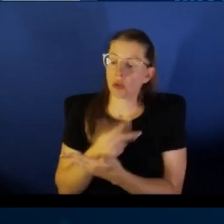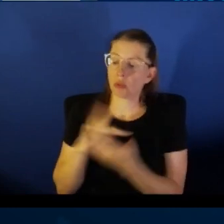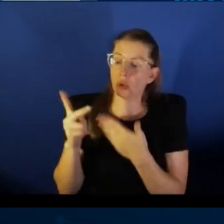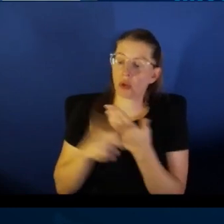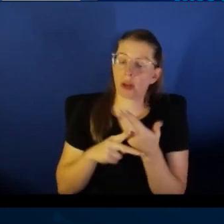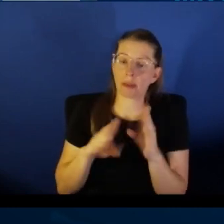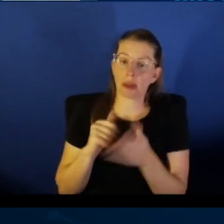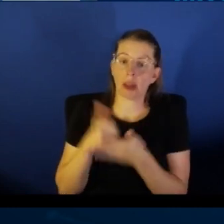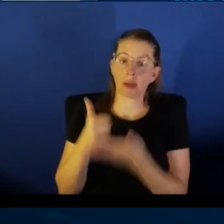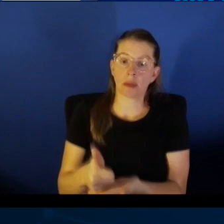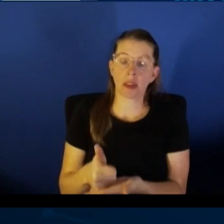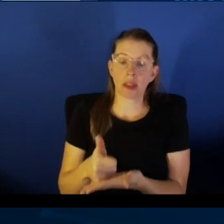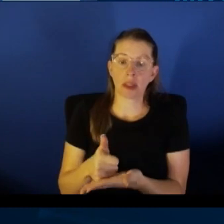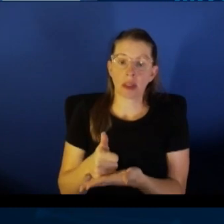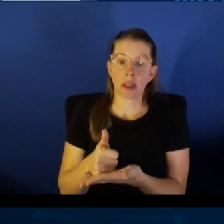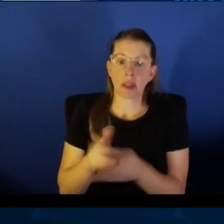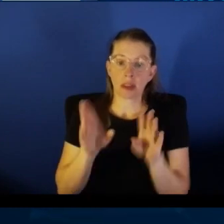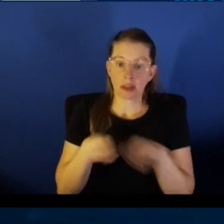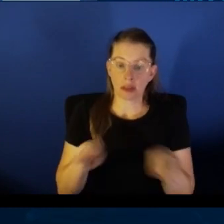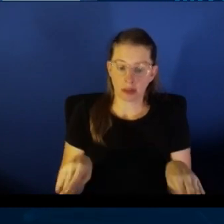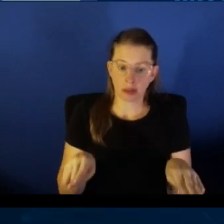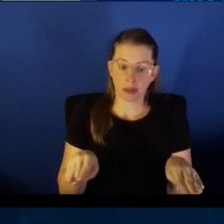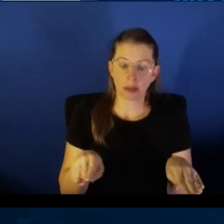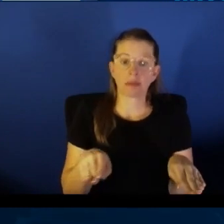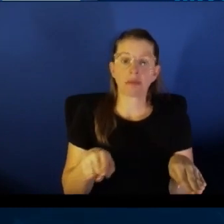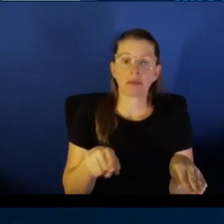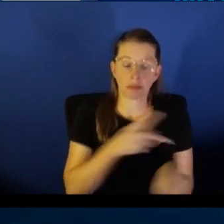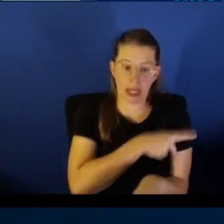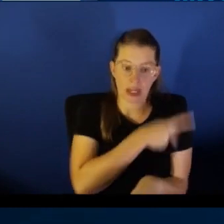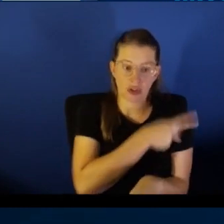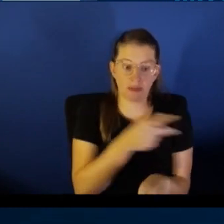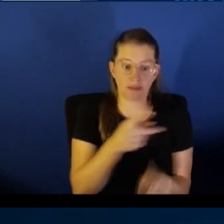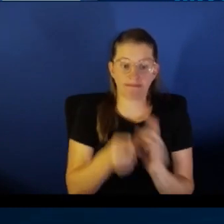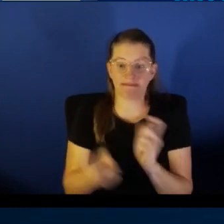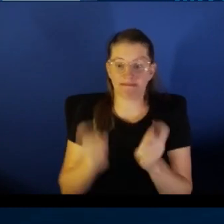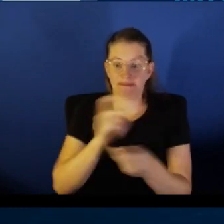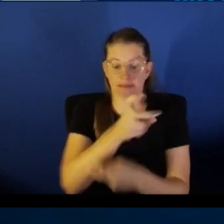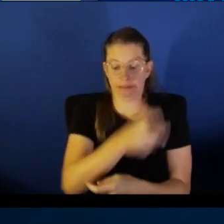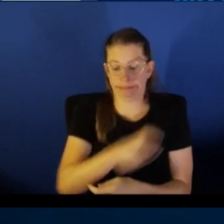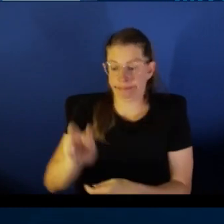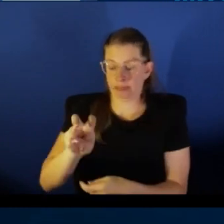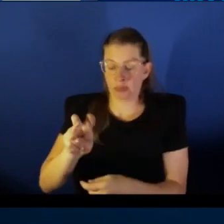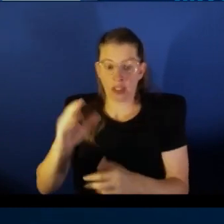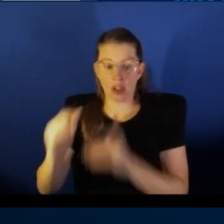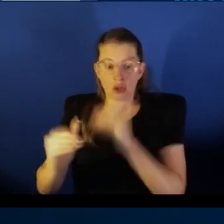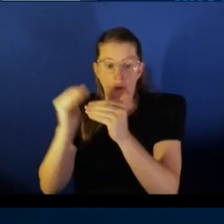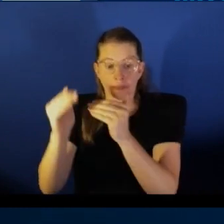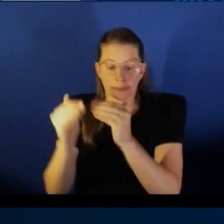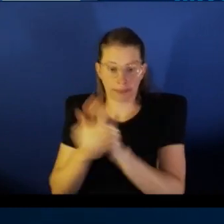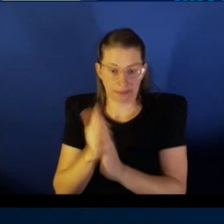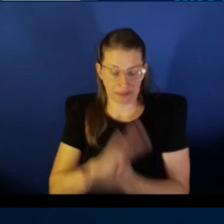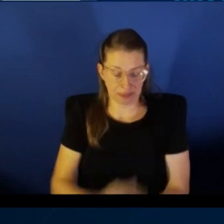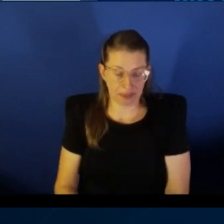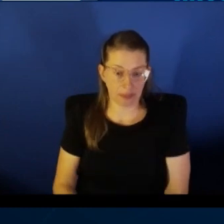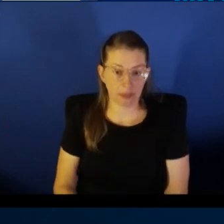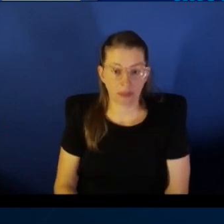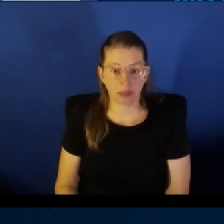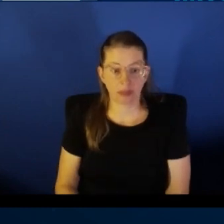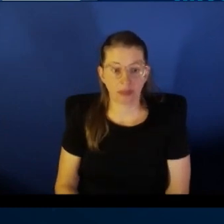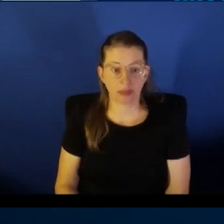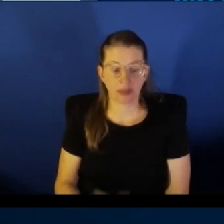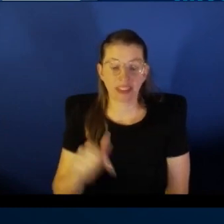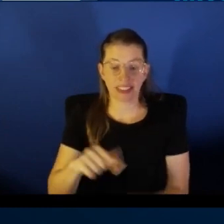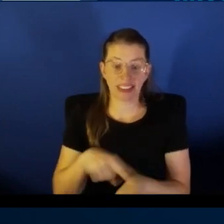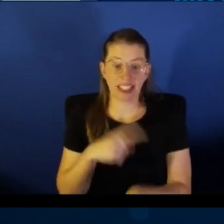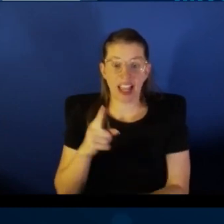patients with autism transition into adult care. We talk about the early on diagnosis, but this is a lifetime health